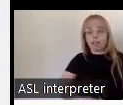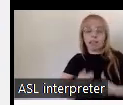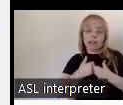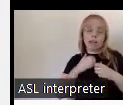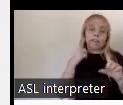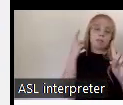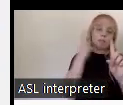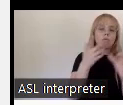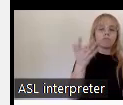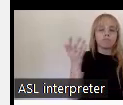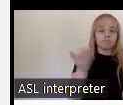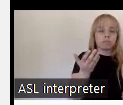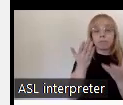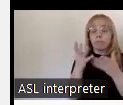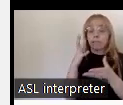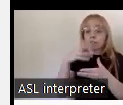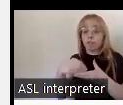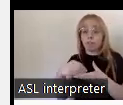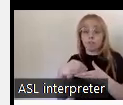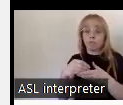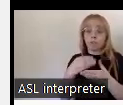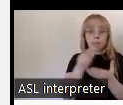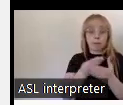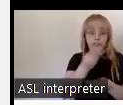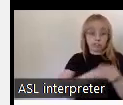might include a budget